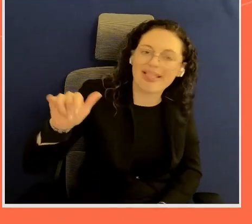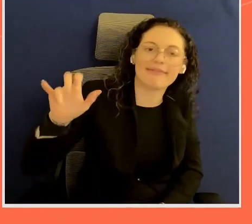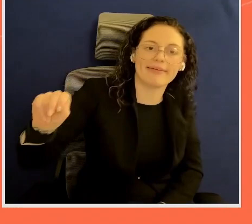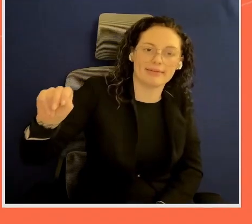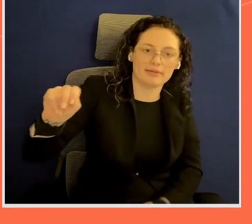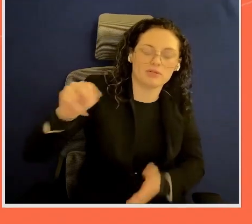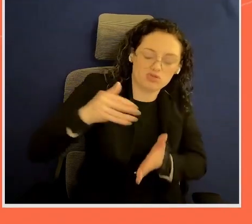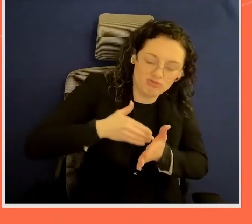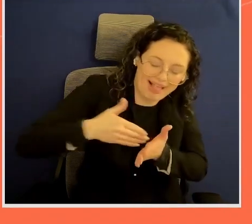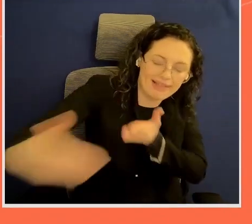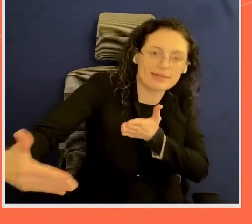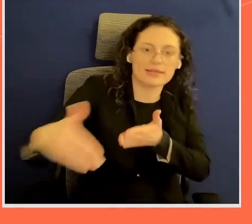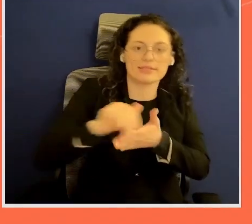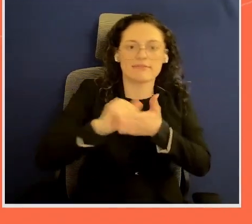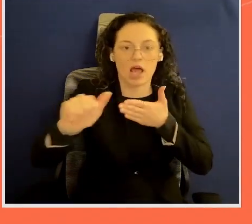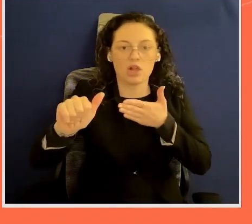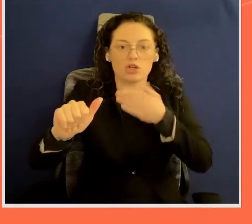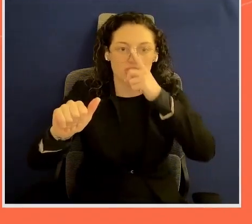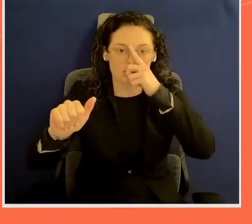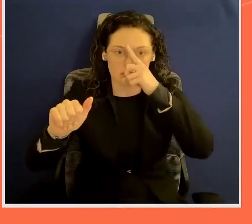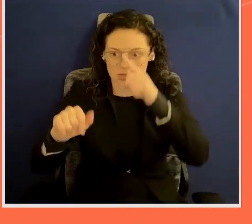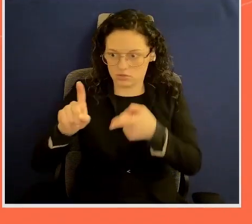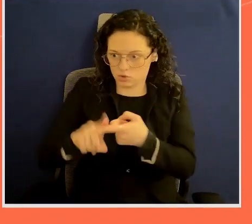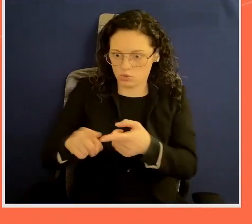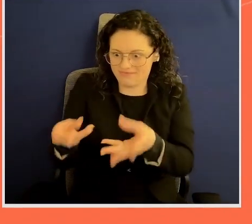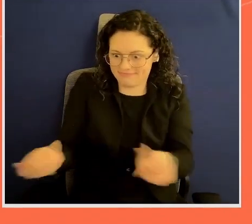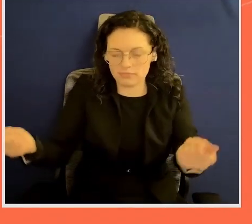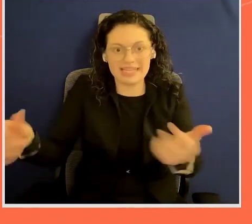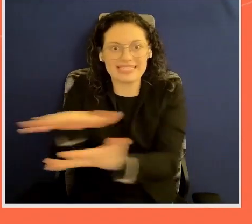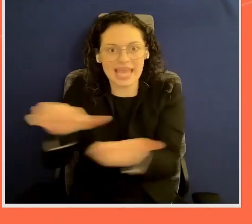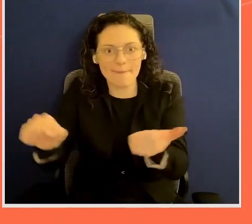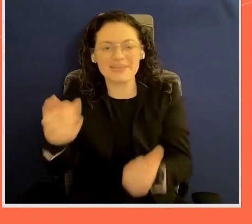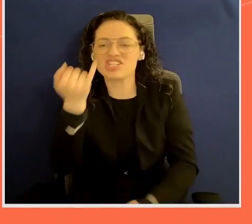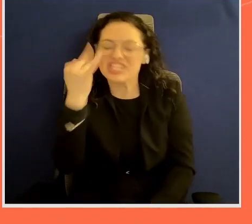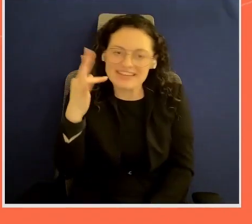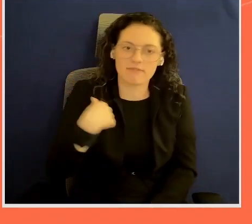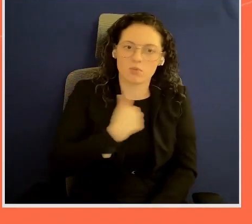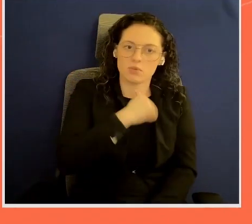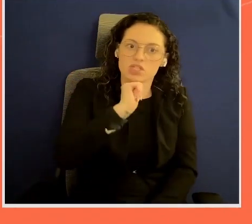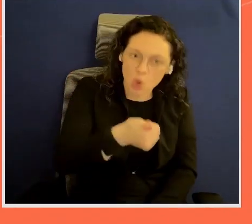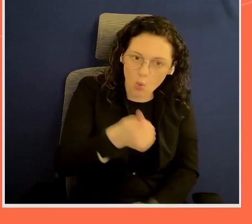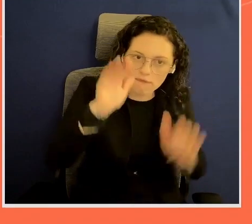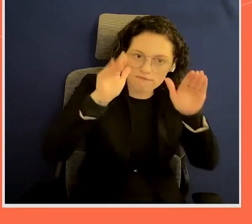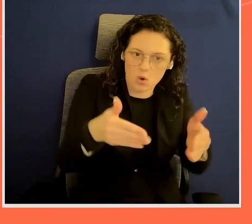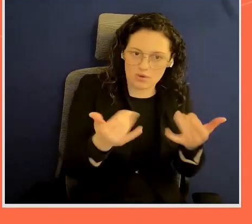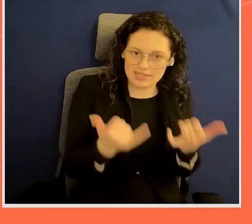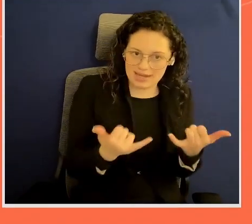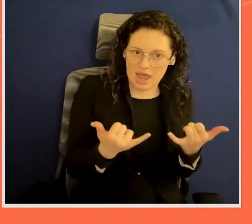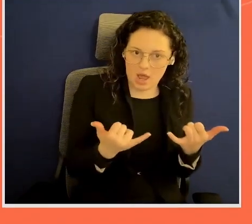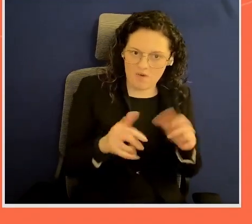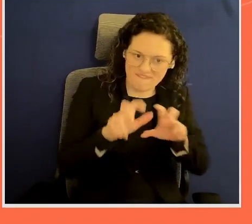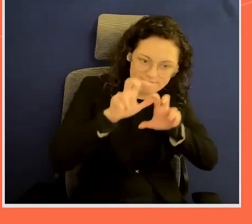Conference held in a small island developing nation. We're often